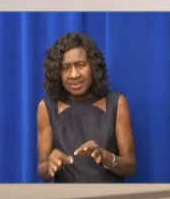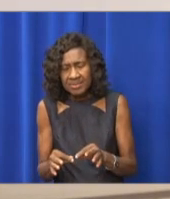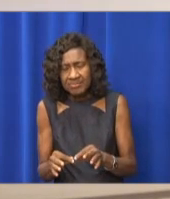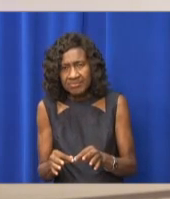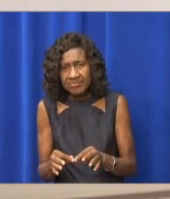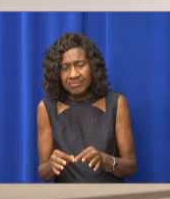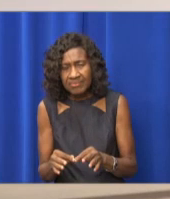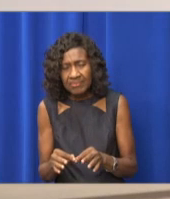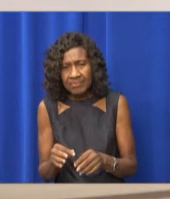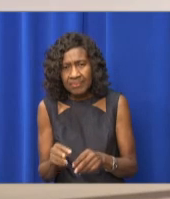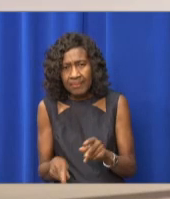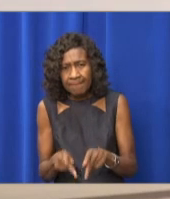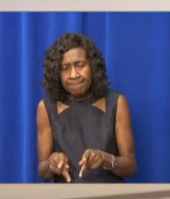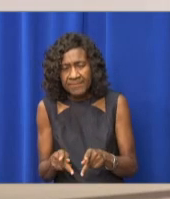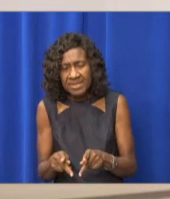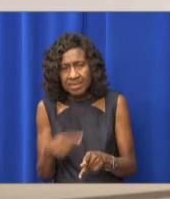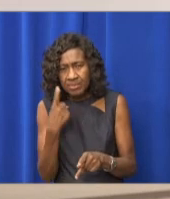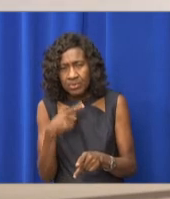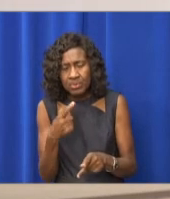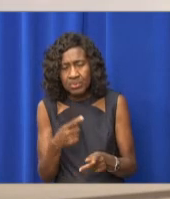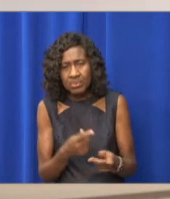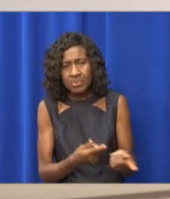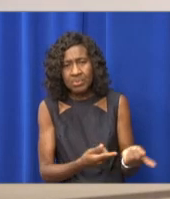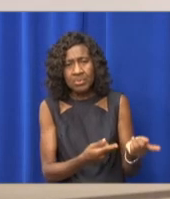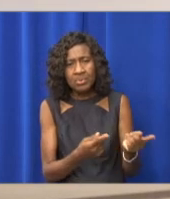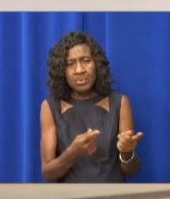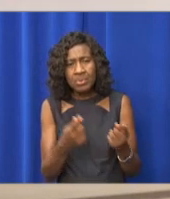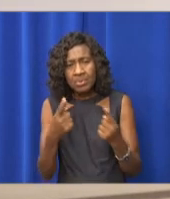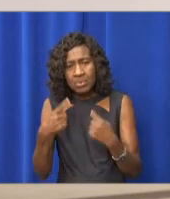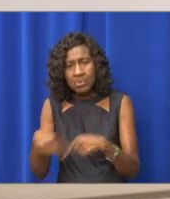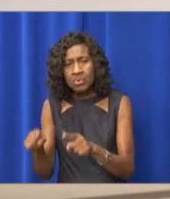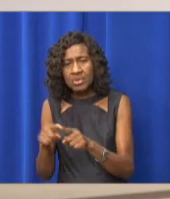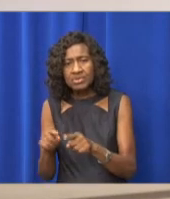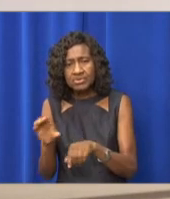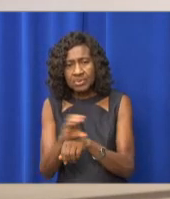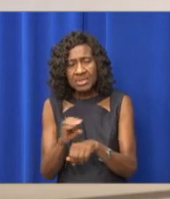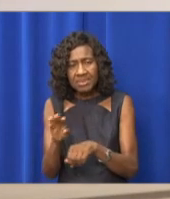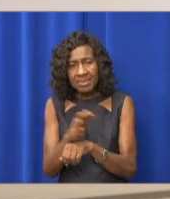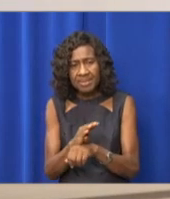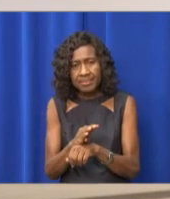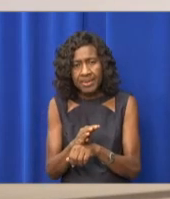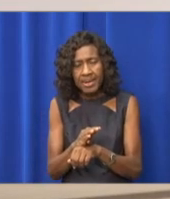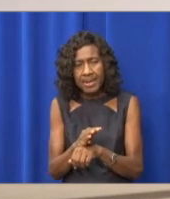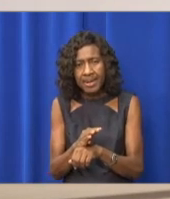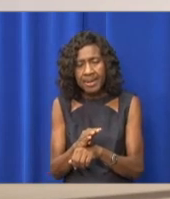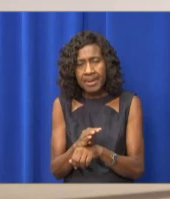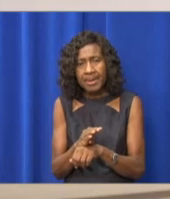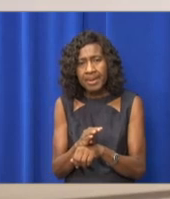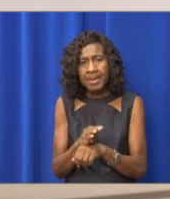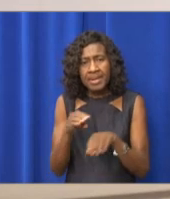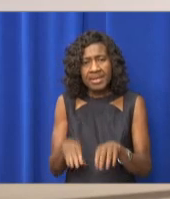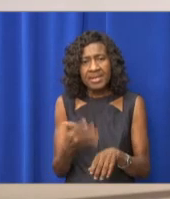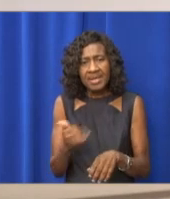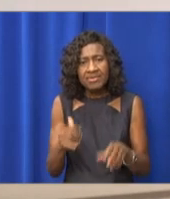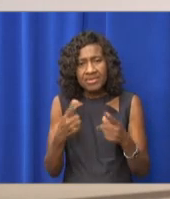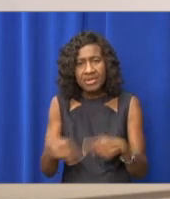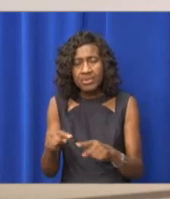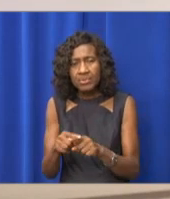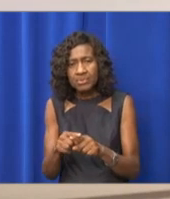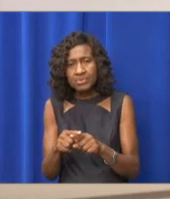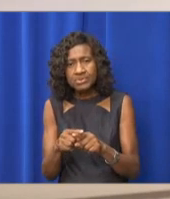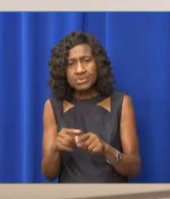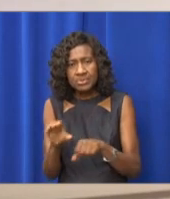to go to Cayman Brac to isolate, or is it mandatory that everyone has to stay in the government facilities once they get to Grand